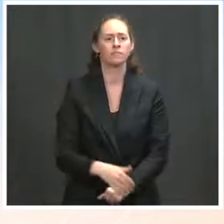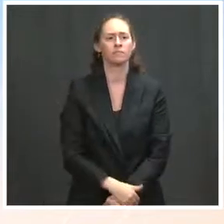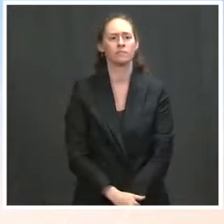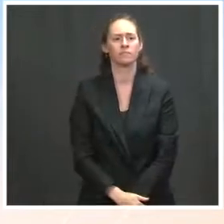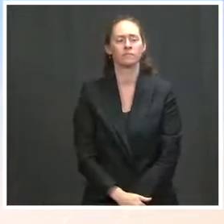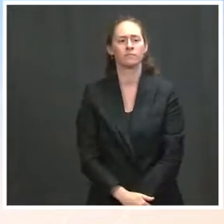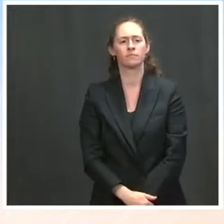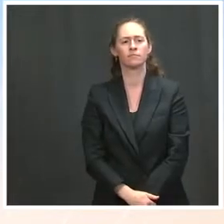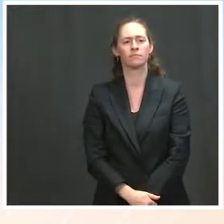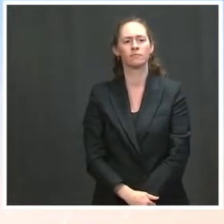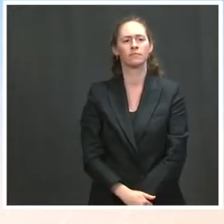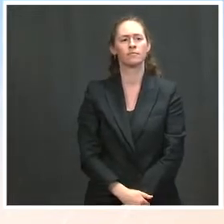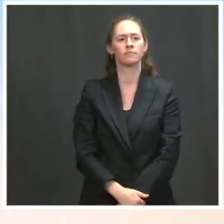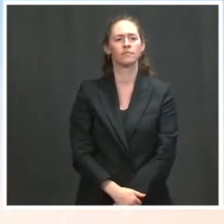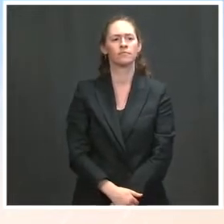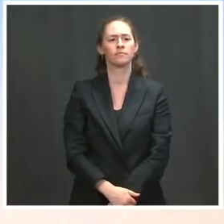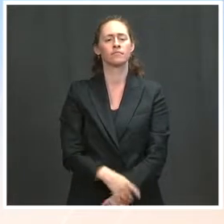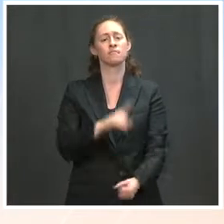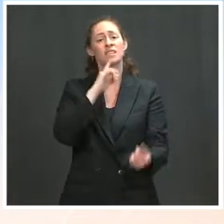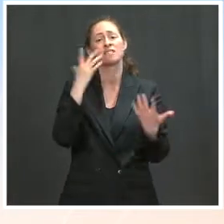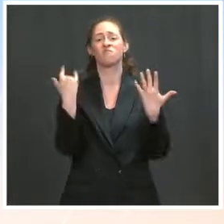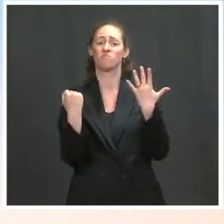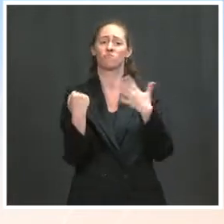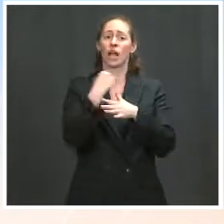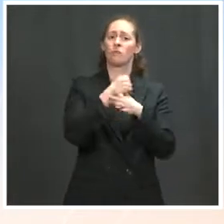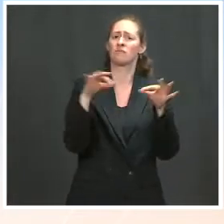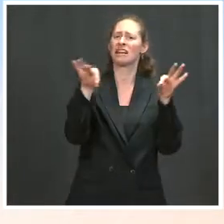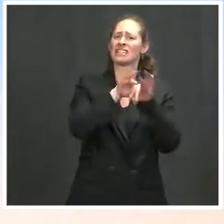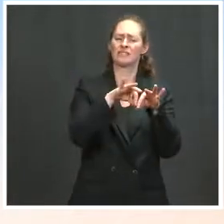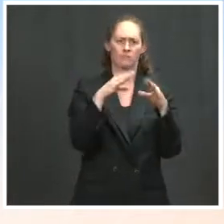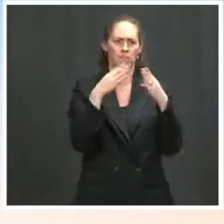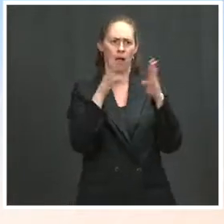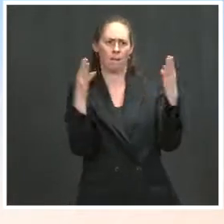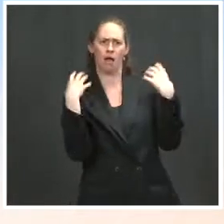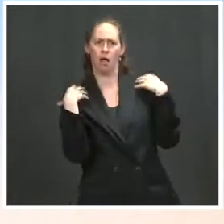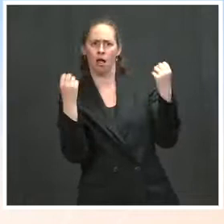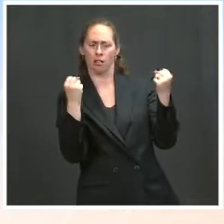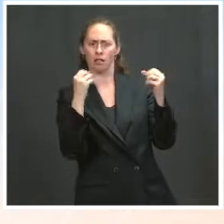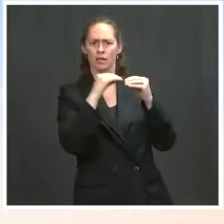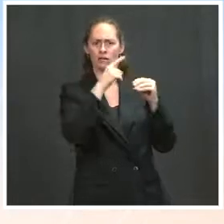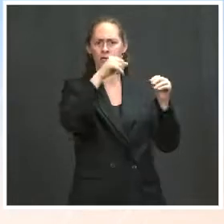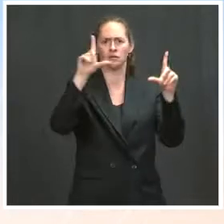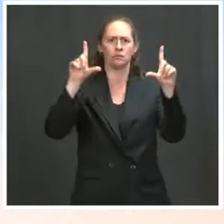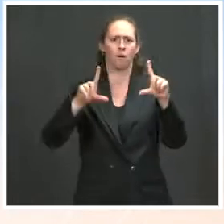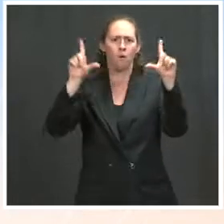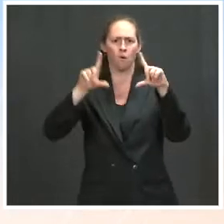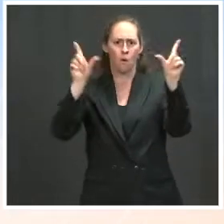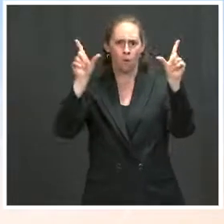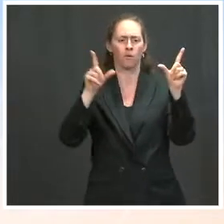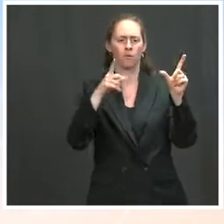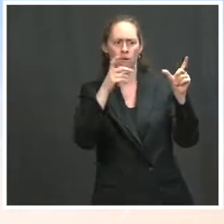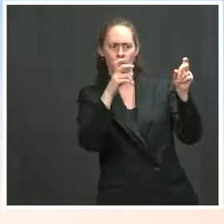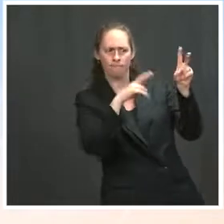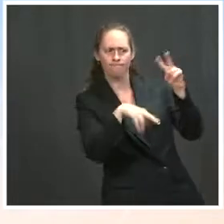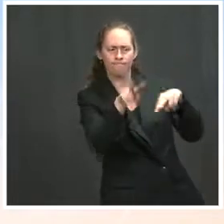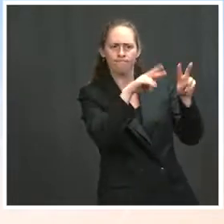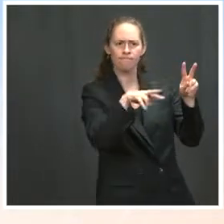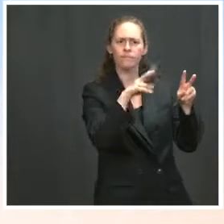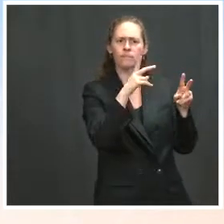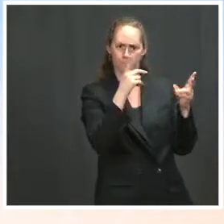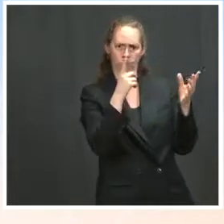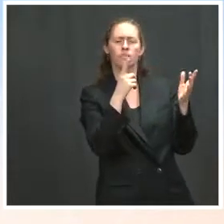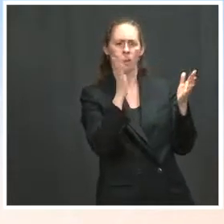they plan to host the Games. Tokyo has assured us that they will keep in close contact with Washington as their plans